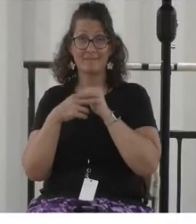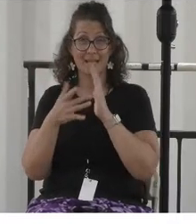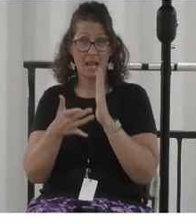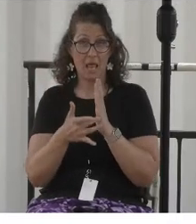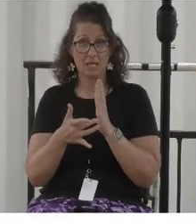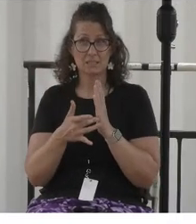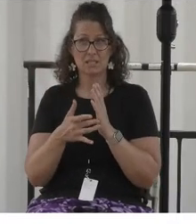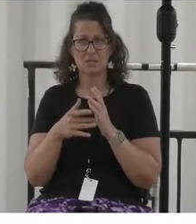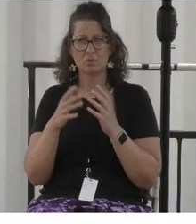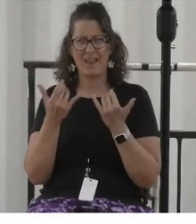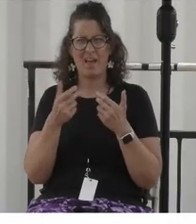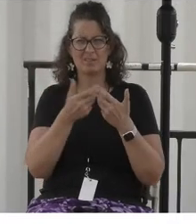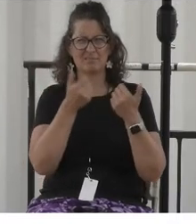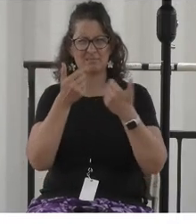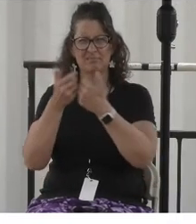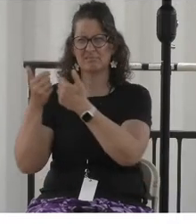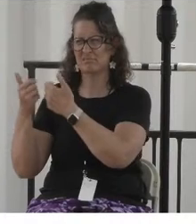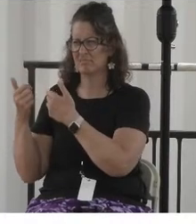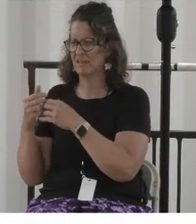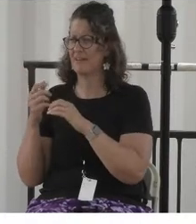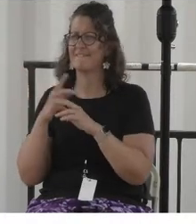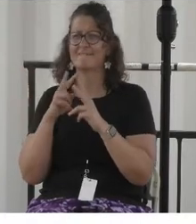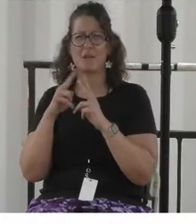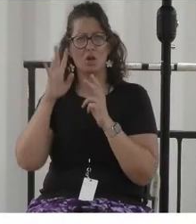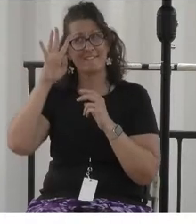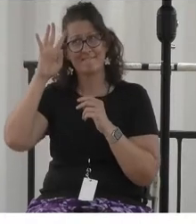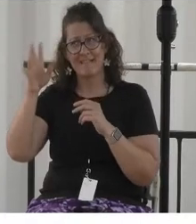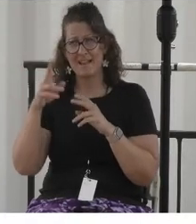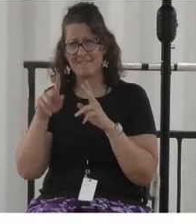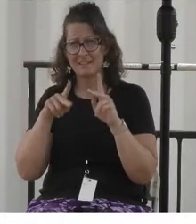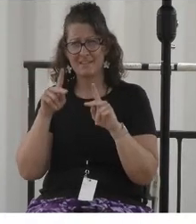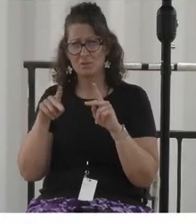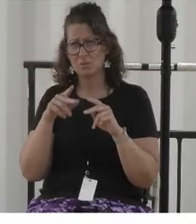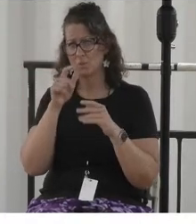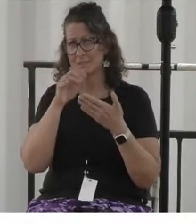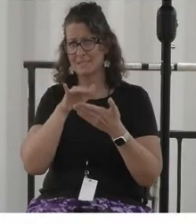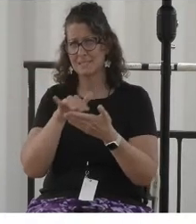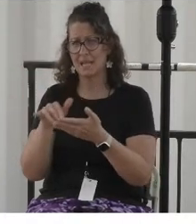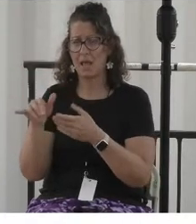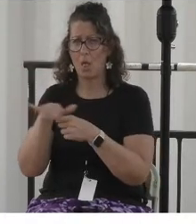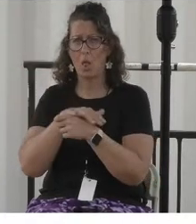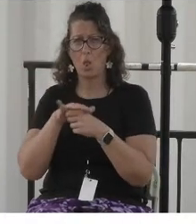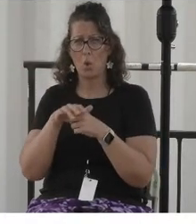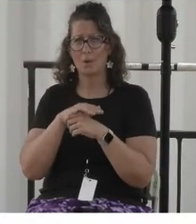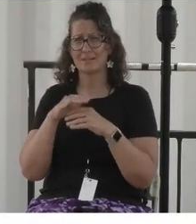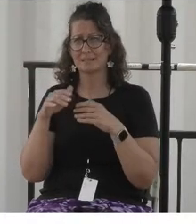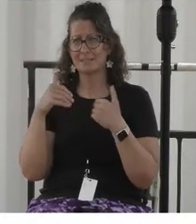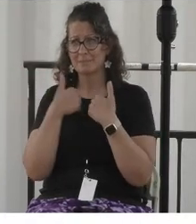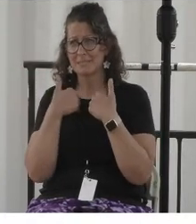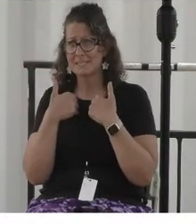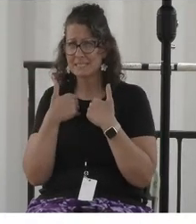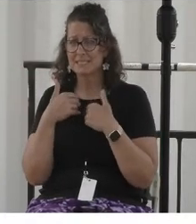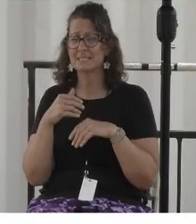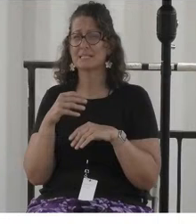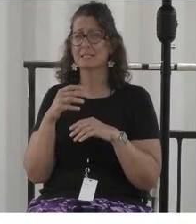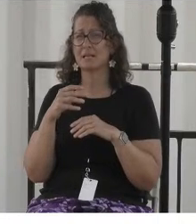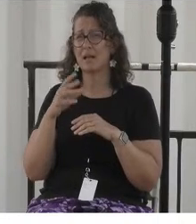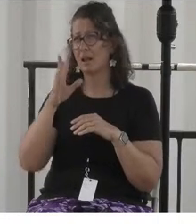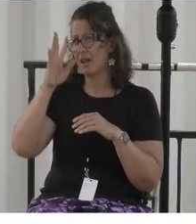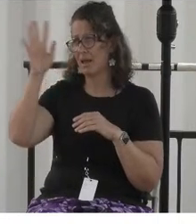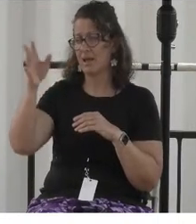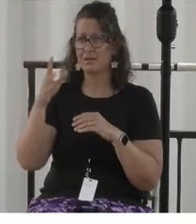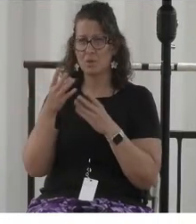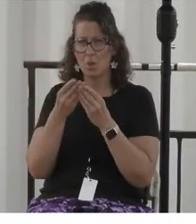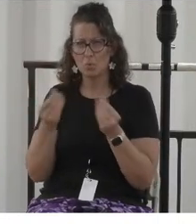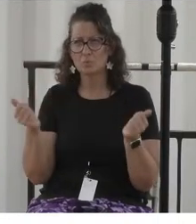is kind of fragmented. You have a lot of very inventive individuals studying their local species in the field and coming up with these genius level solutions,